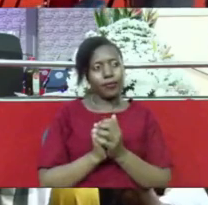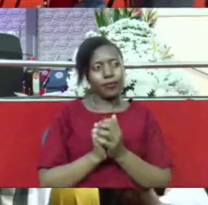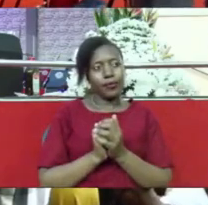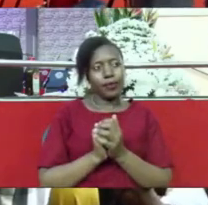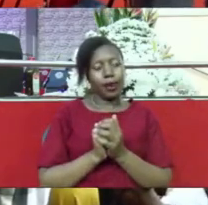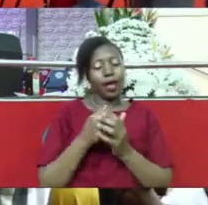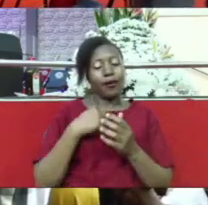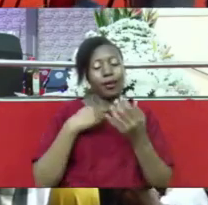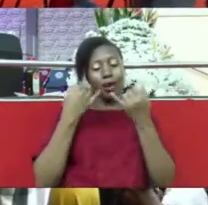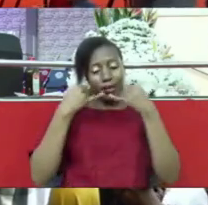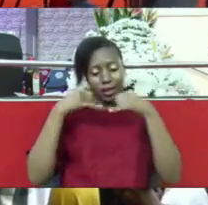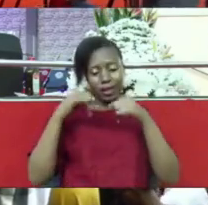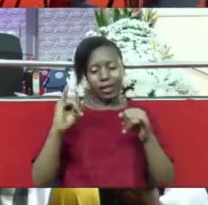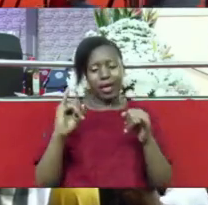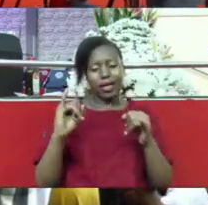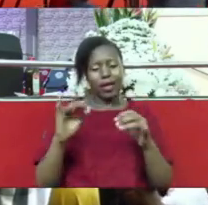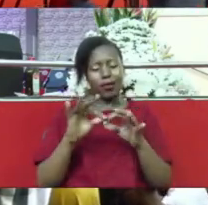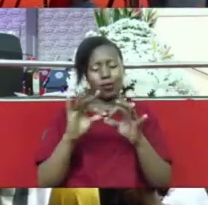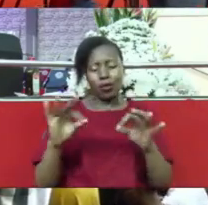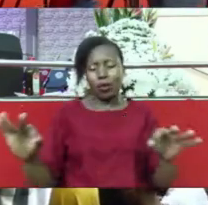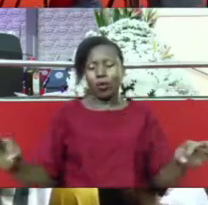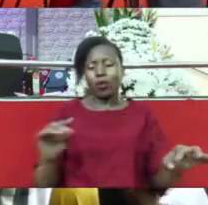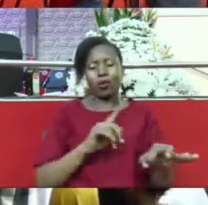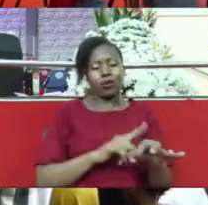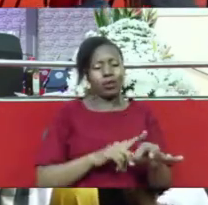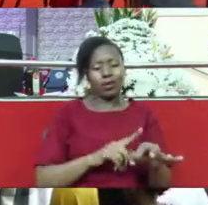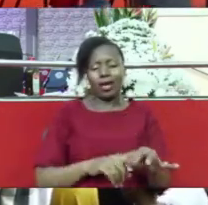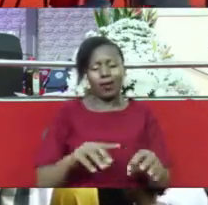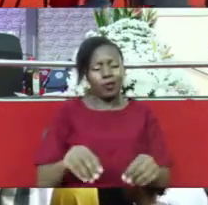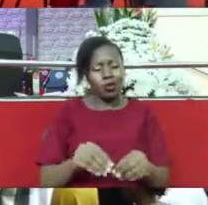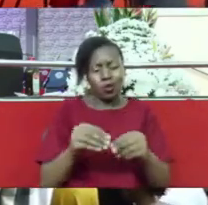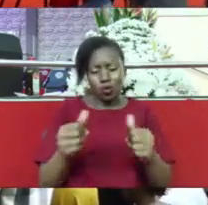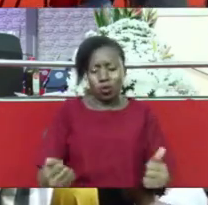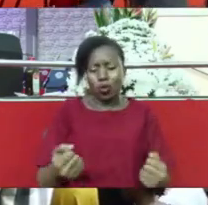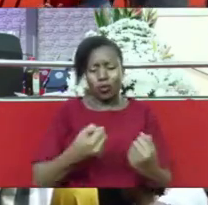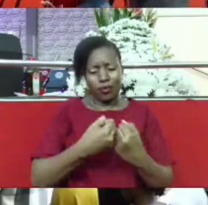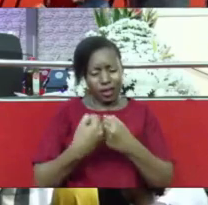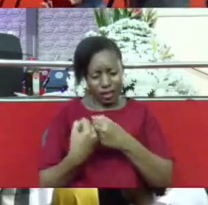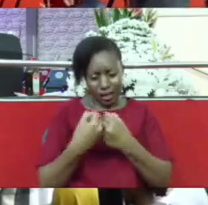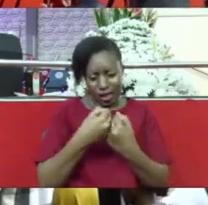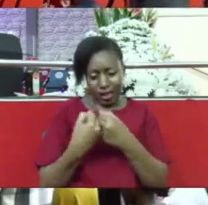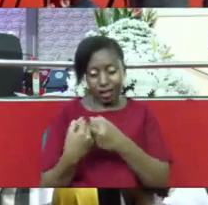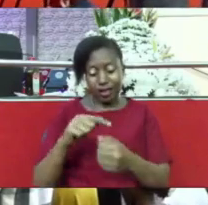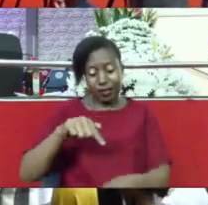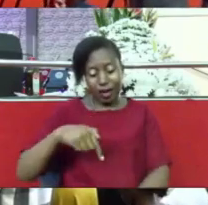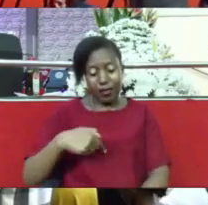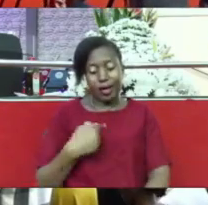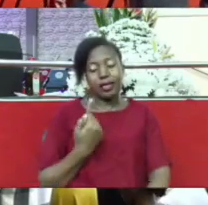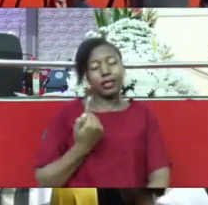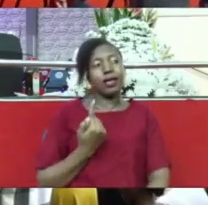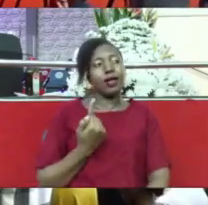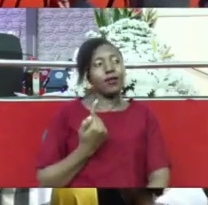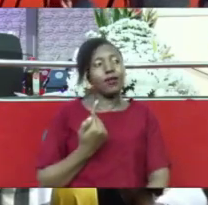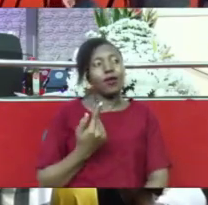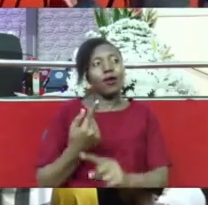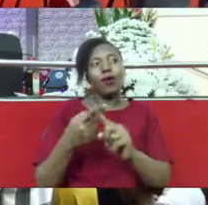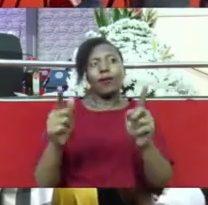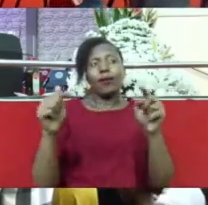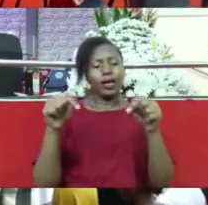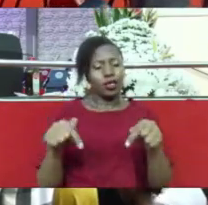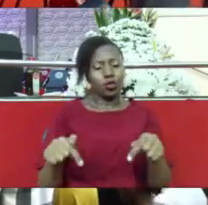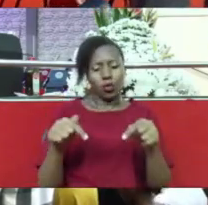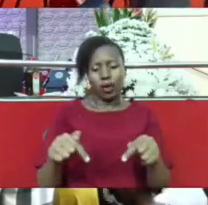been trying for so long to thresh this mountain by myself. Nimejaribu kufanya hii mimi mwenyewe na mikono yangu. But today I